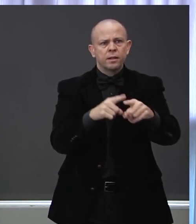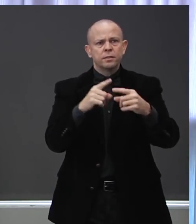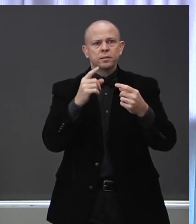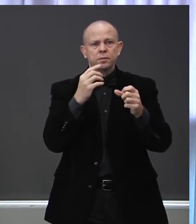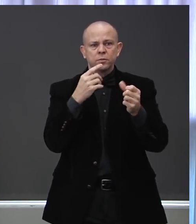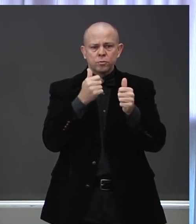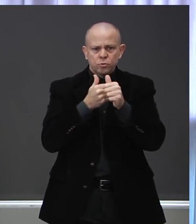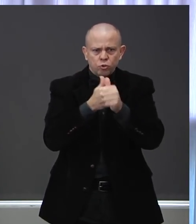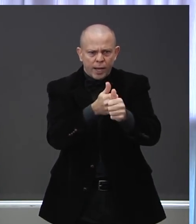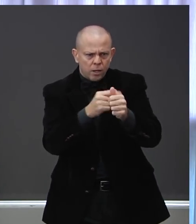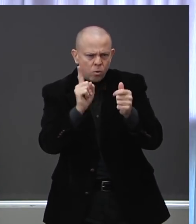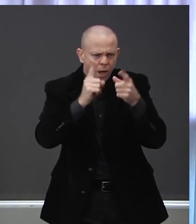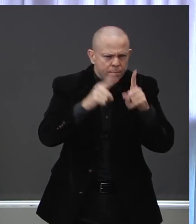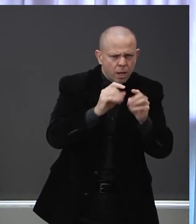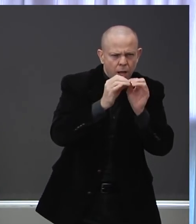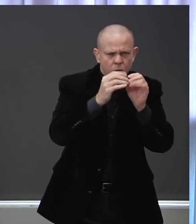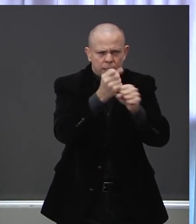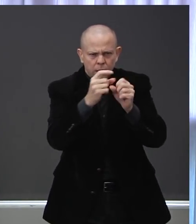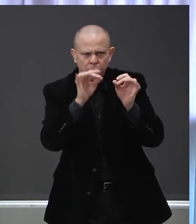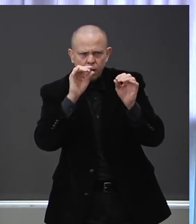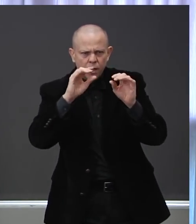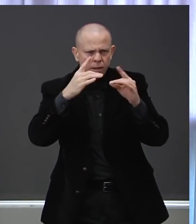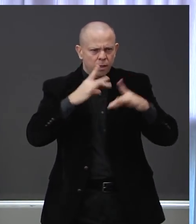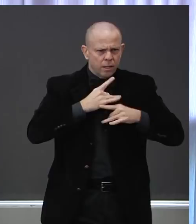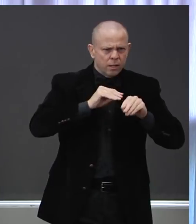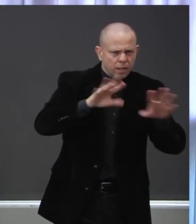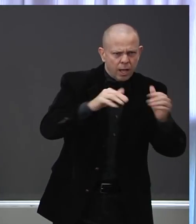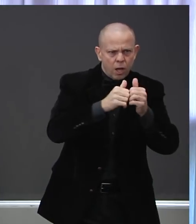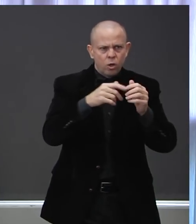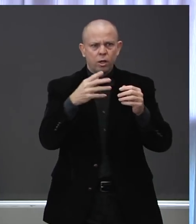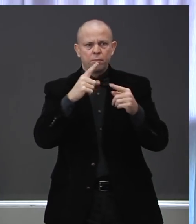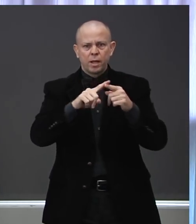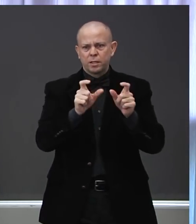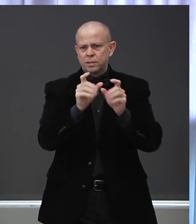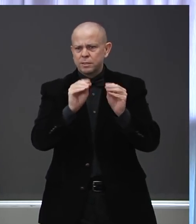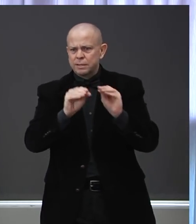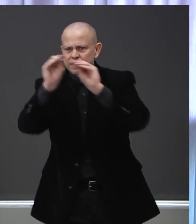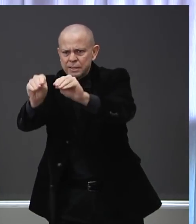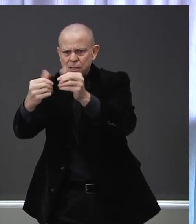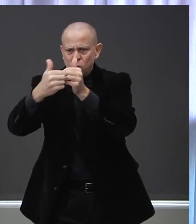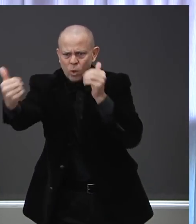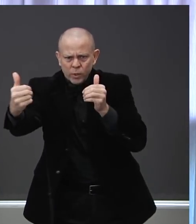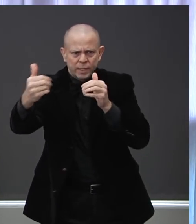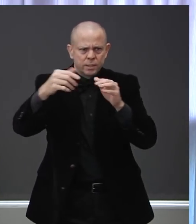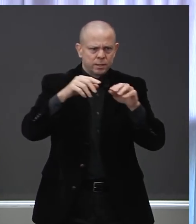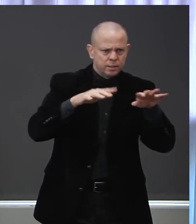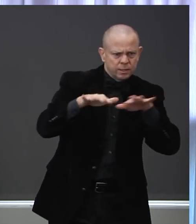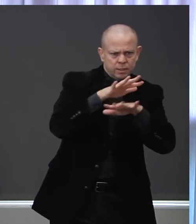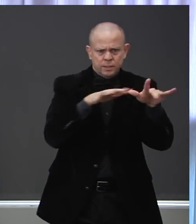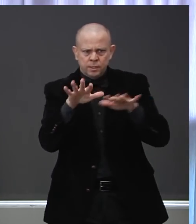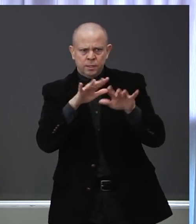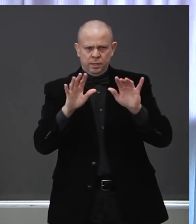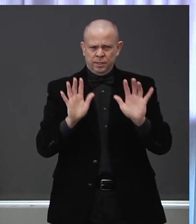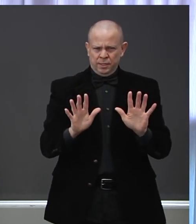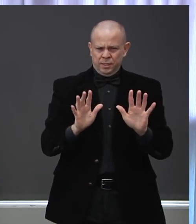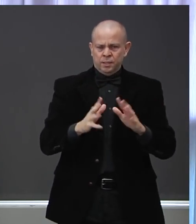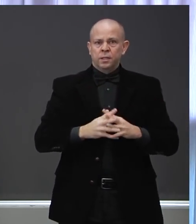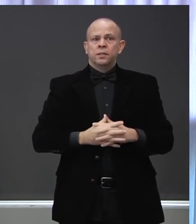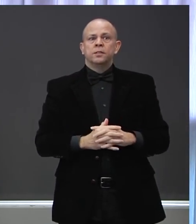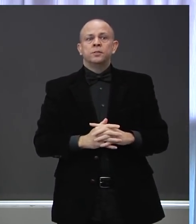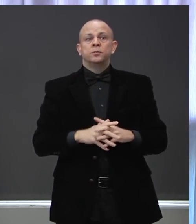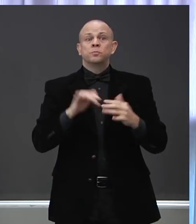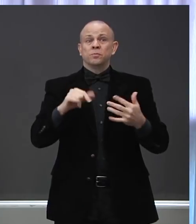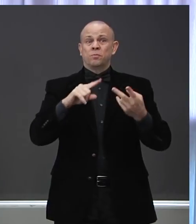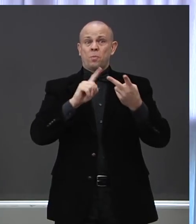and implementing isolation and quarantining as needed. Second, provide metrics that allow